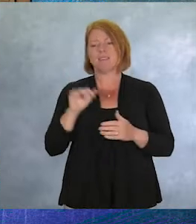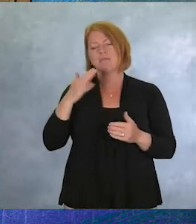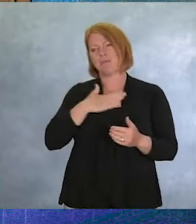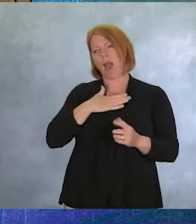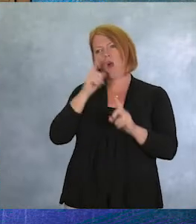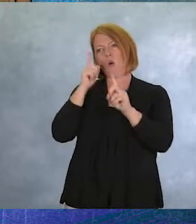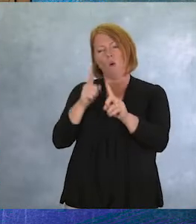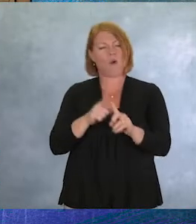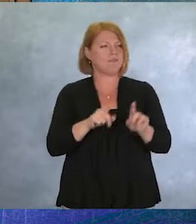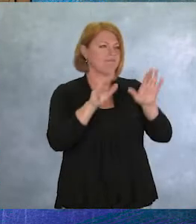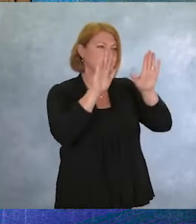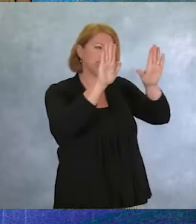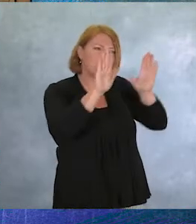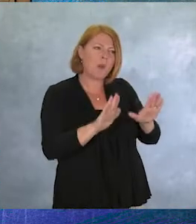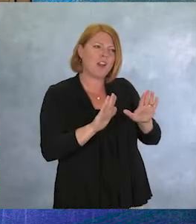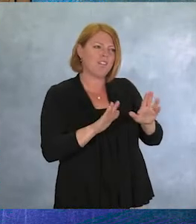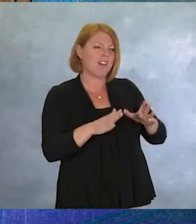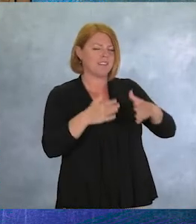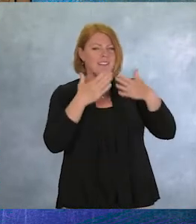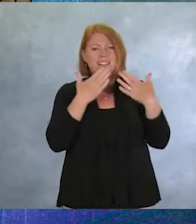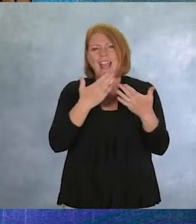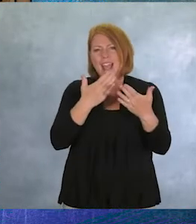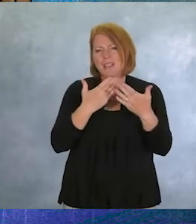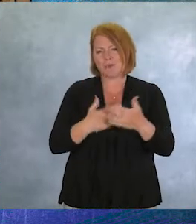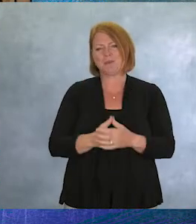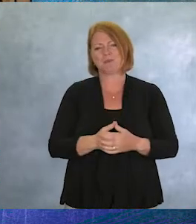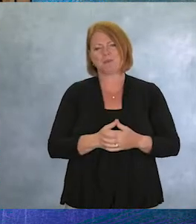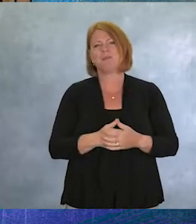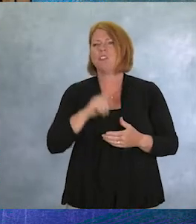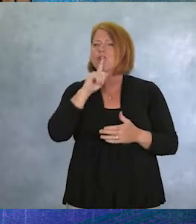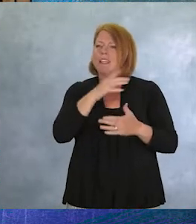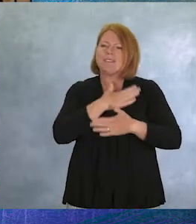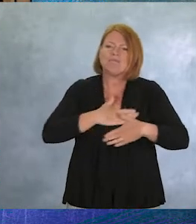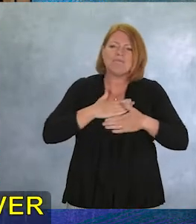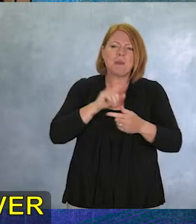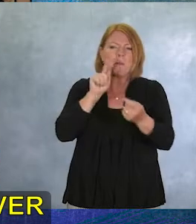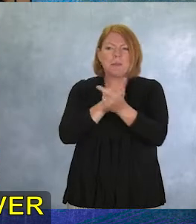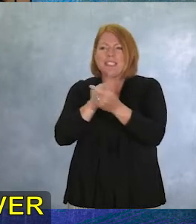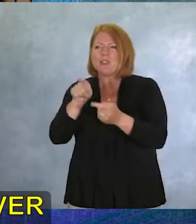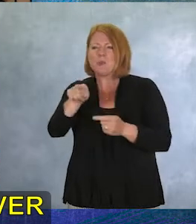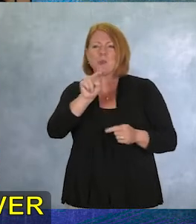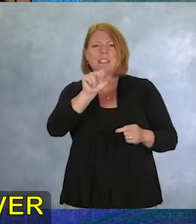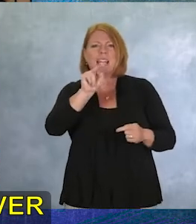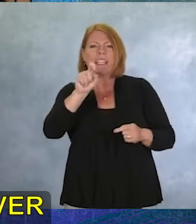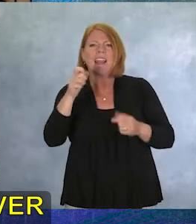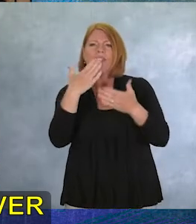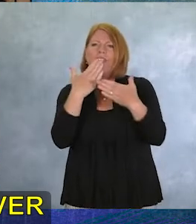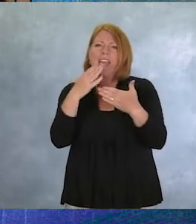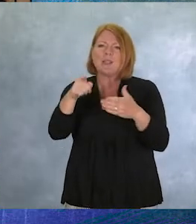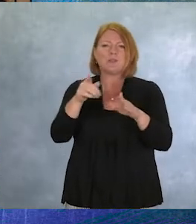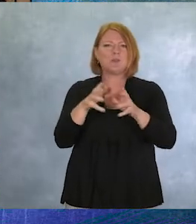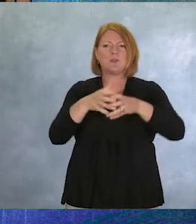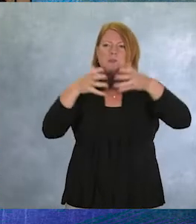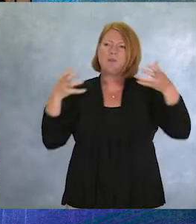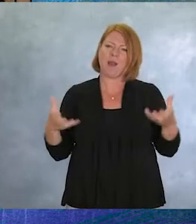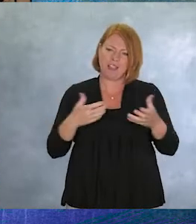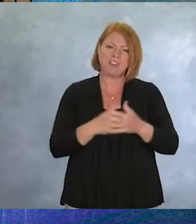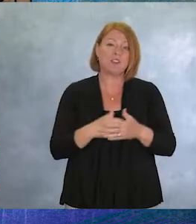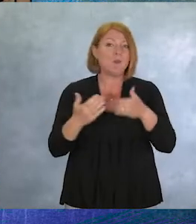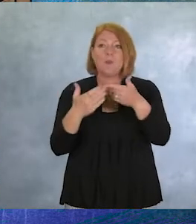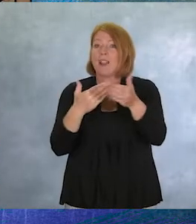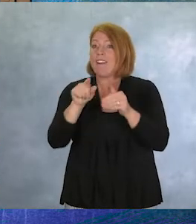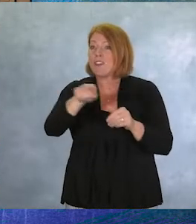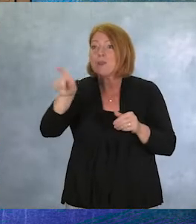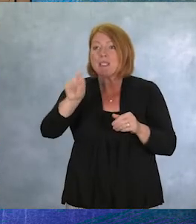that's fantastic. Well, thank you so much. Absolutely. Thank you. It's a pleasure meeting you. Nanette, thank you so much. And whatever you need, just let me know.